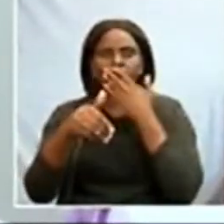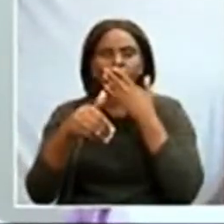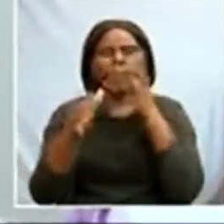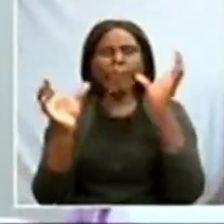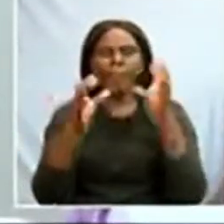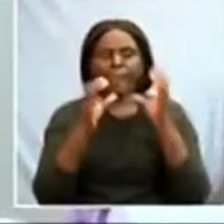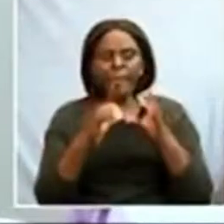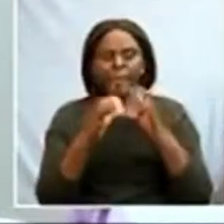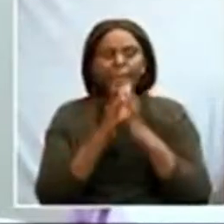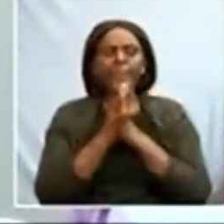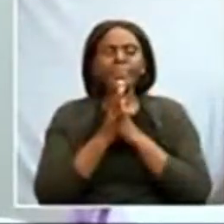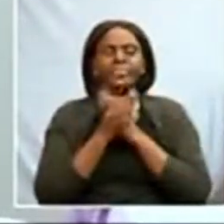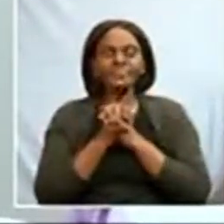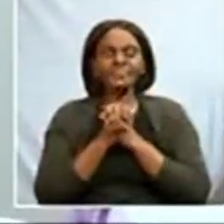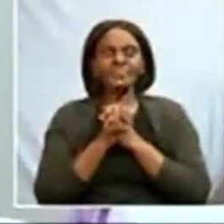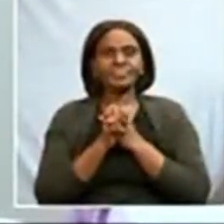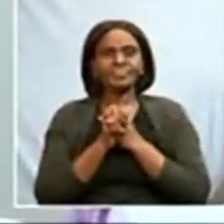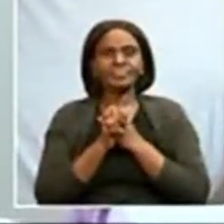clubs.